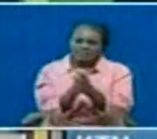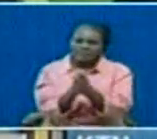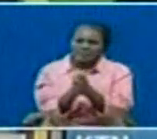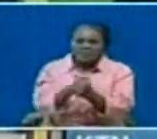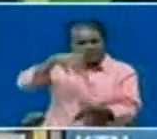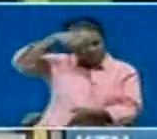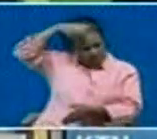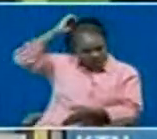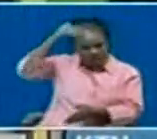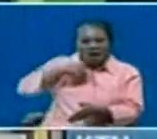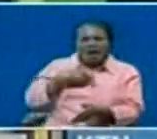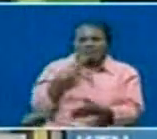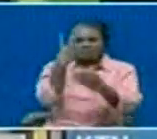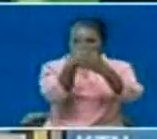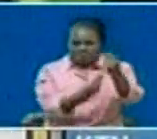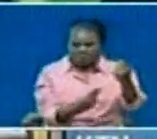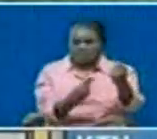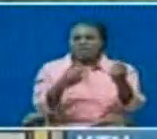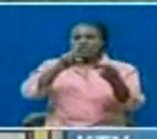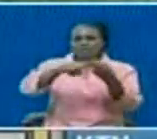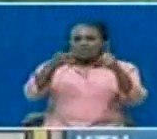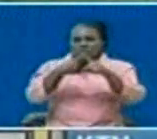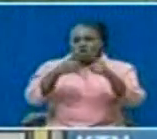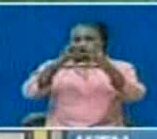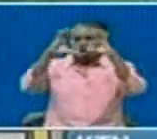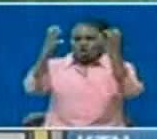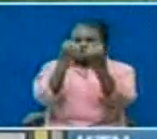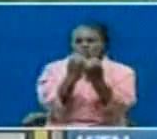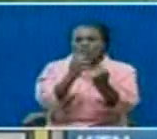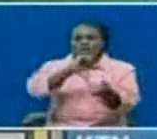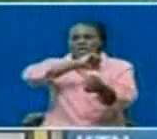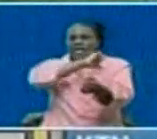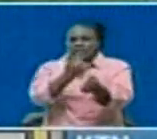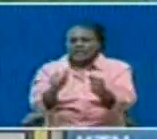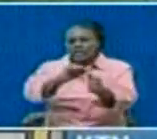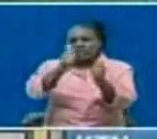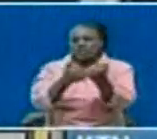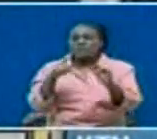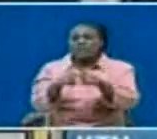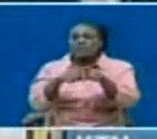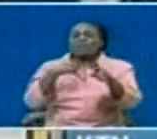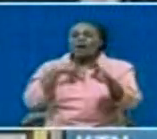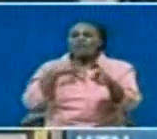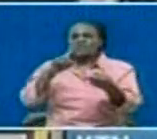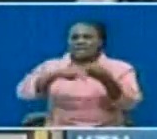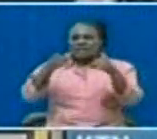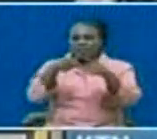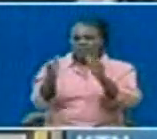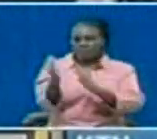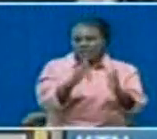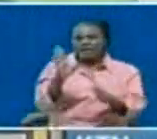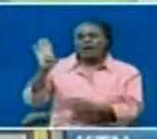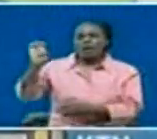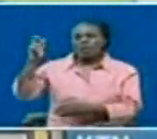KCB already has a AA long-term rating from the Global Credit Rating Agency, but plans to get international accreditation as it prepares for the